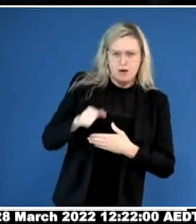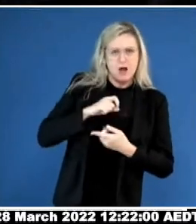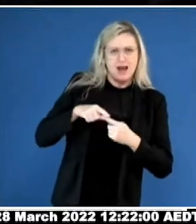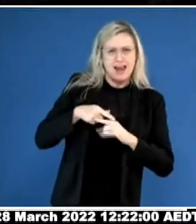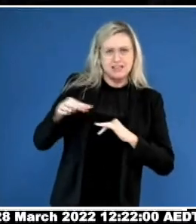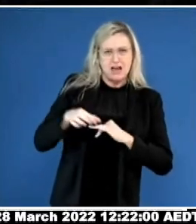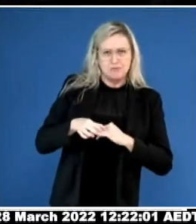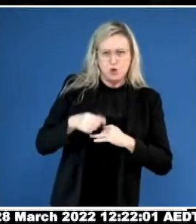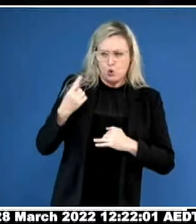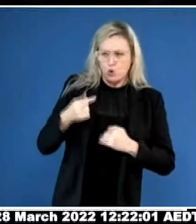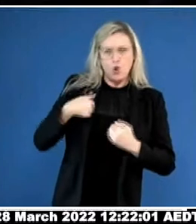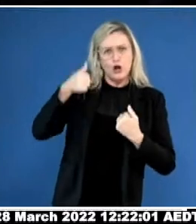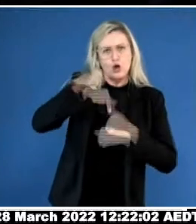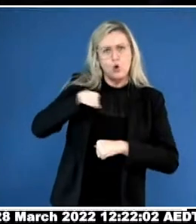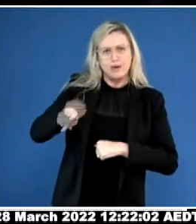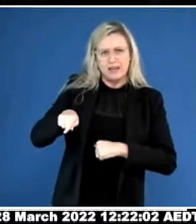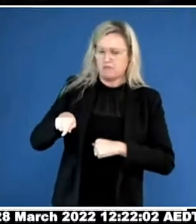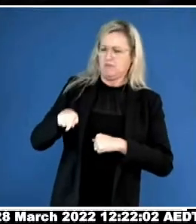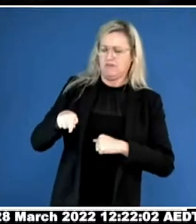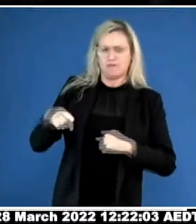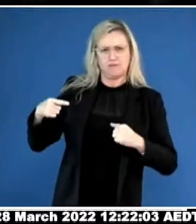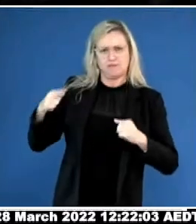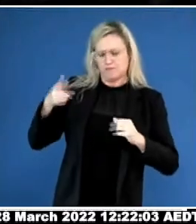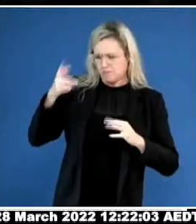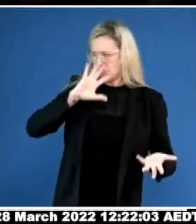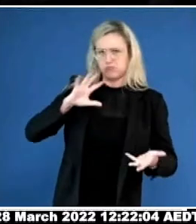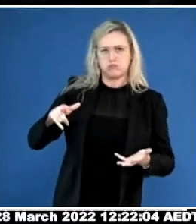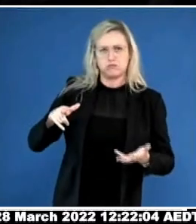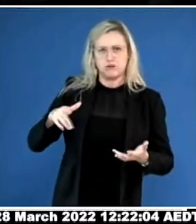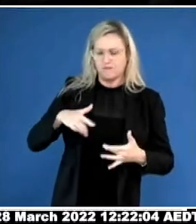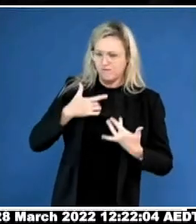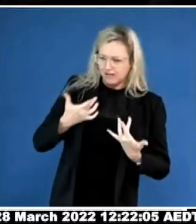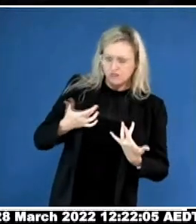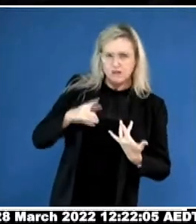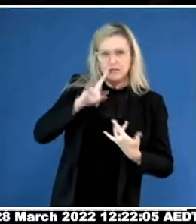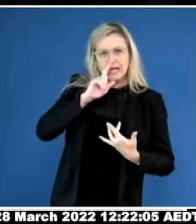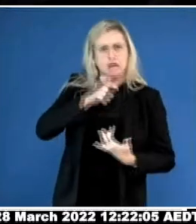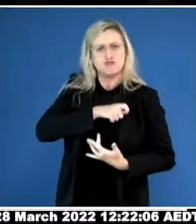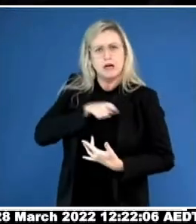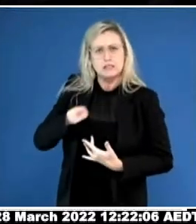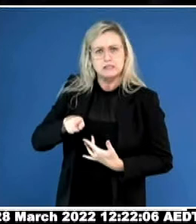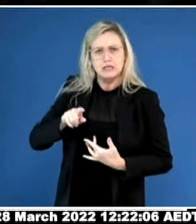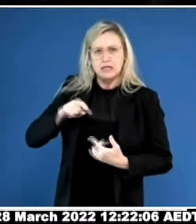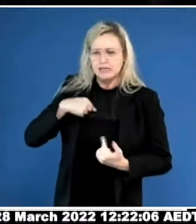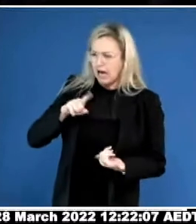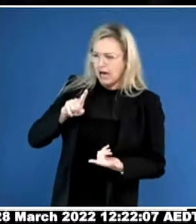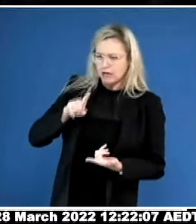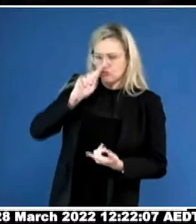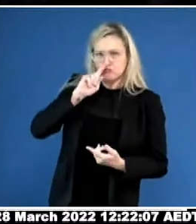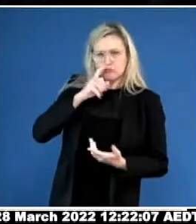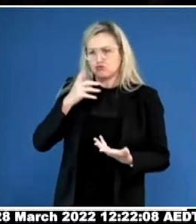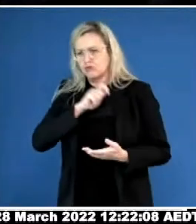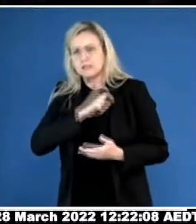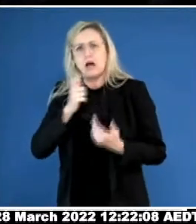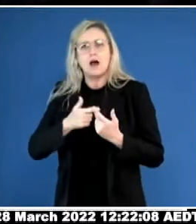own body, trusting anybody else to be intimate with, was completely shattered. And that has taken a very, very